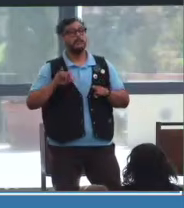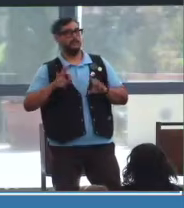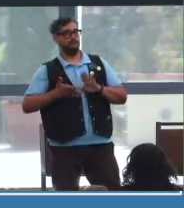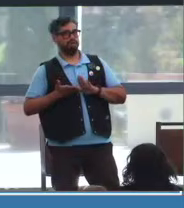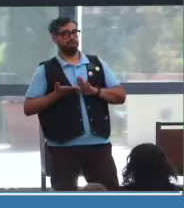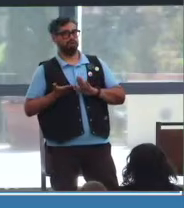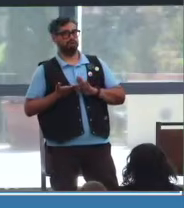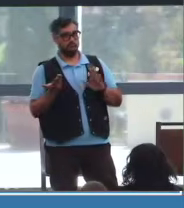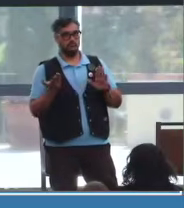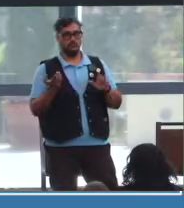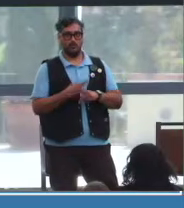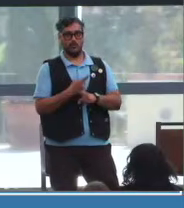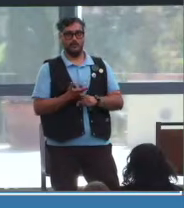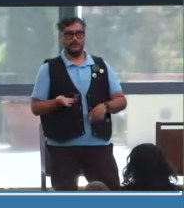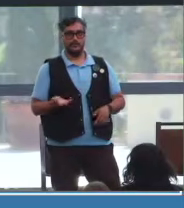properly.